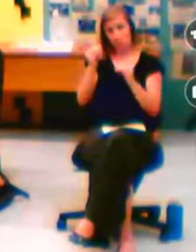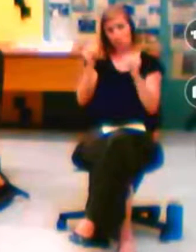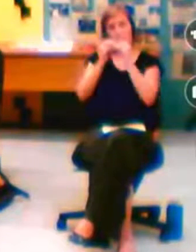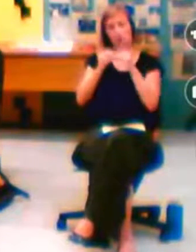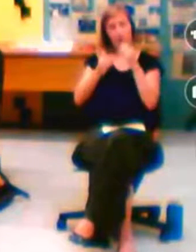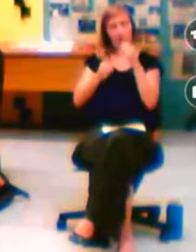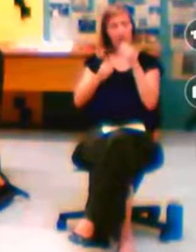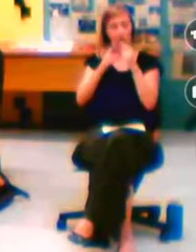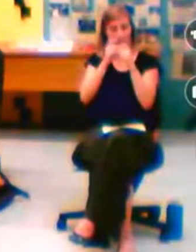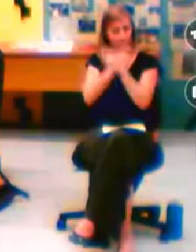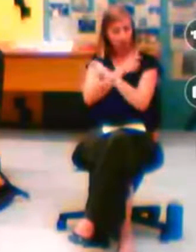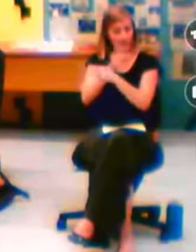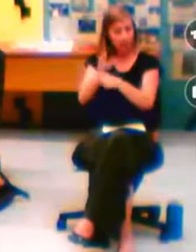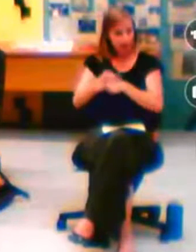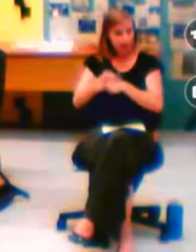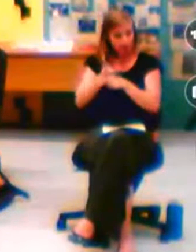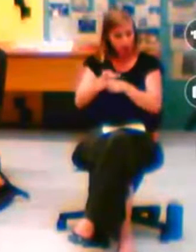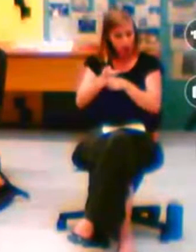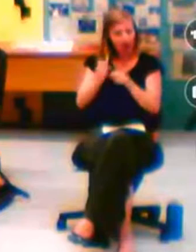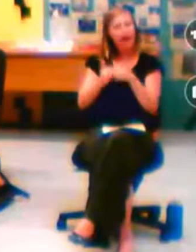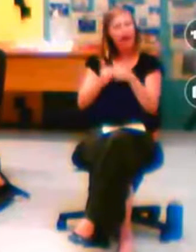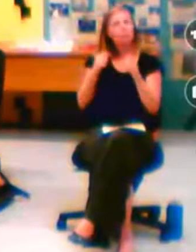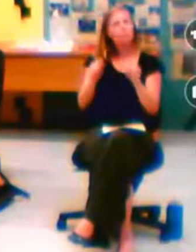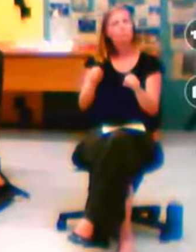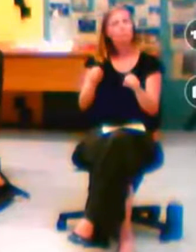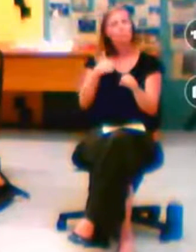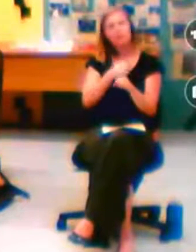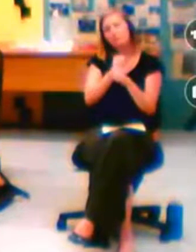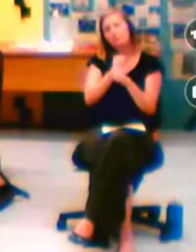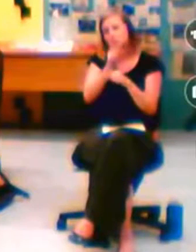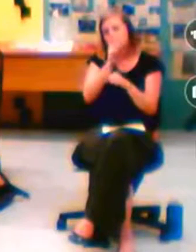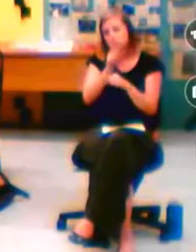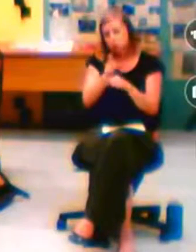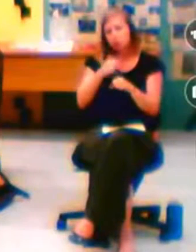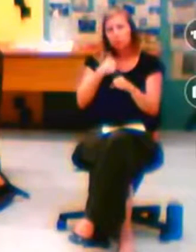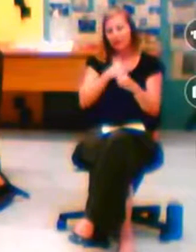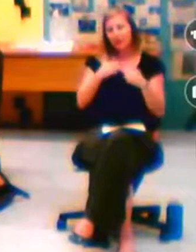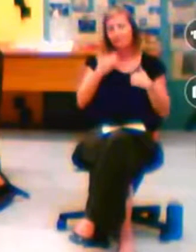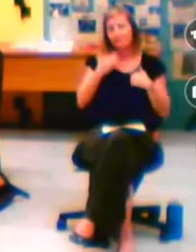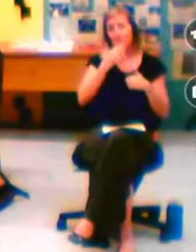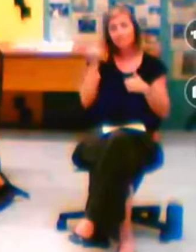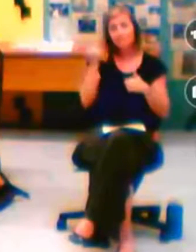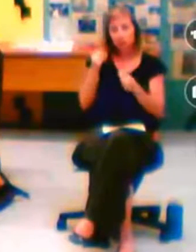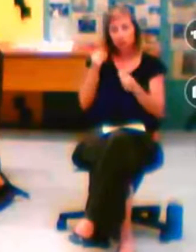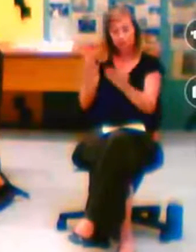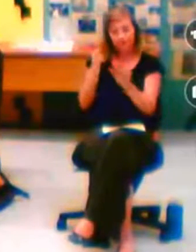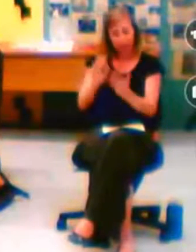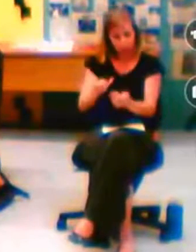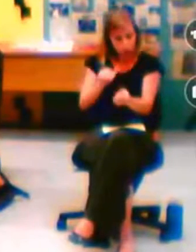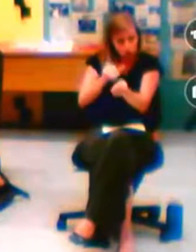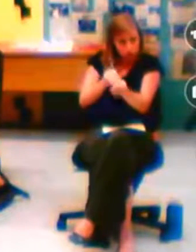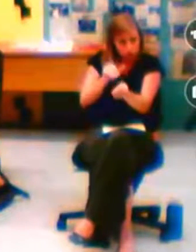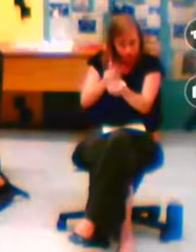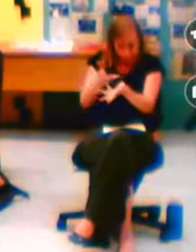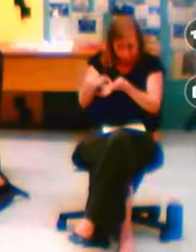system, the alignment and the incentives are all around who are the people who need the most complex care? How